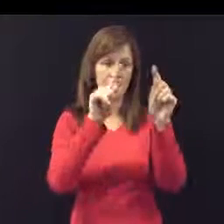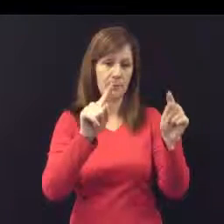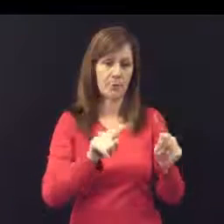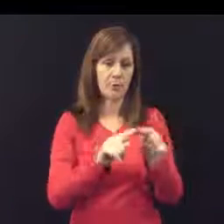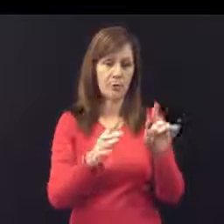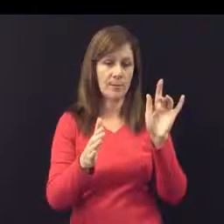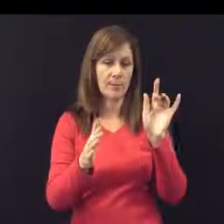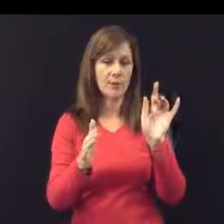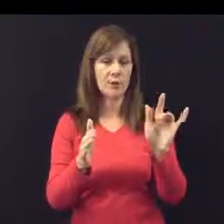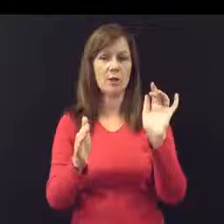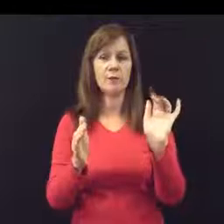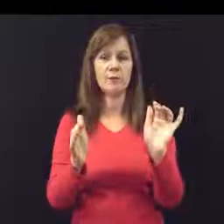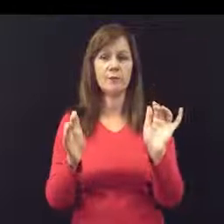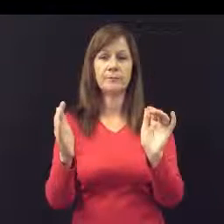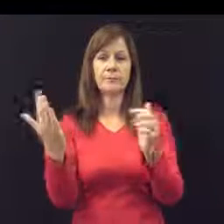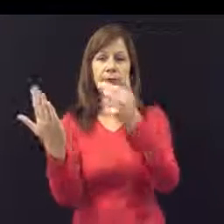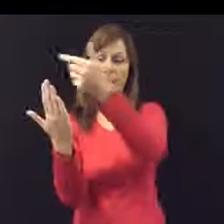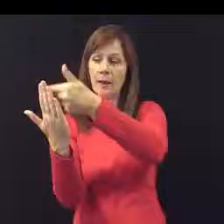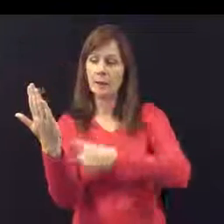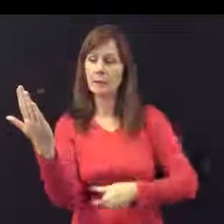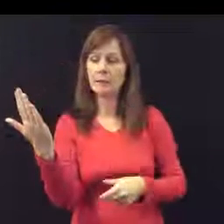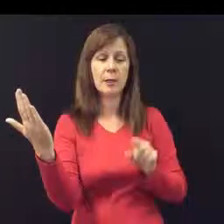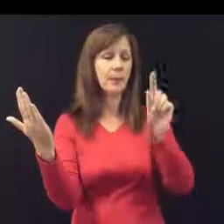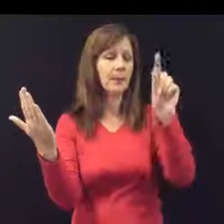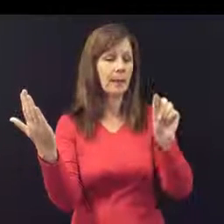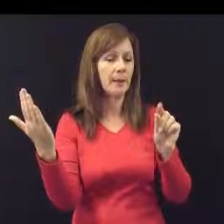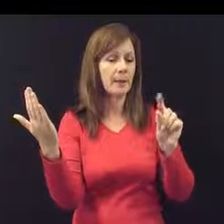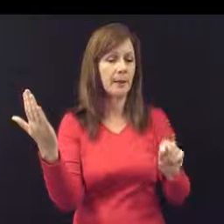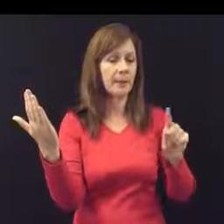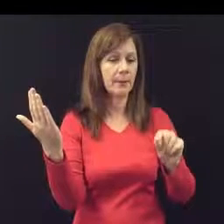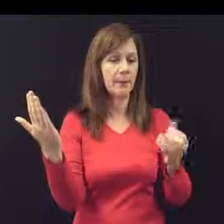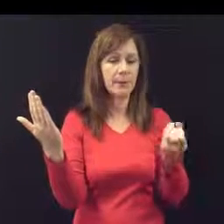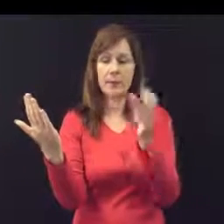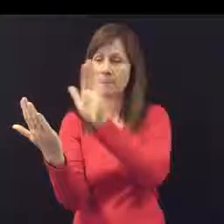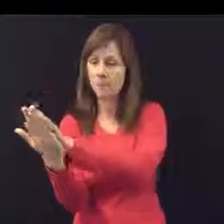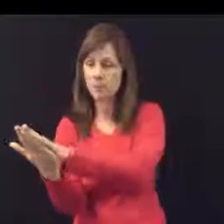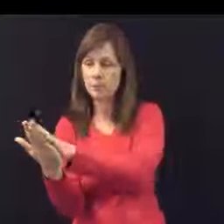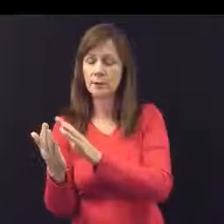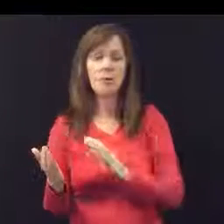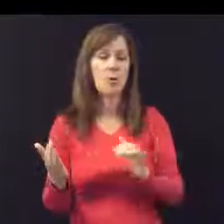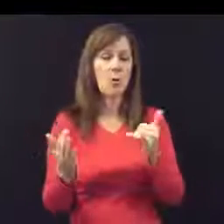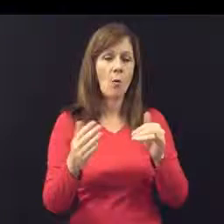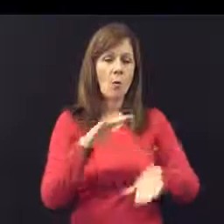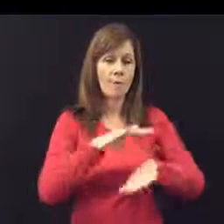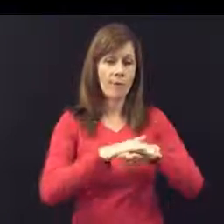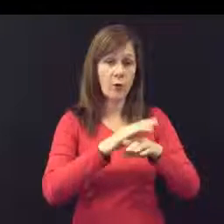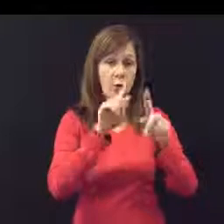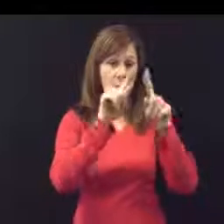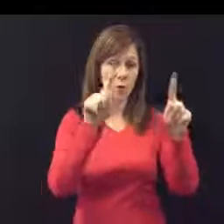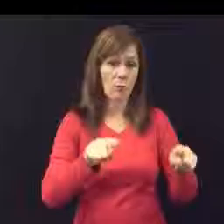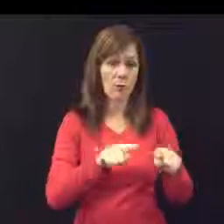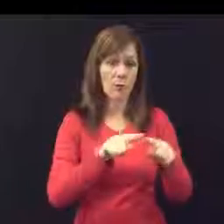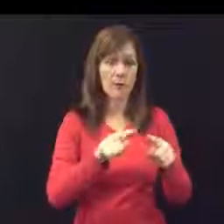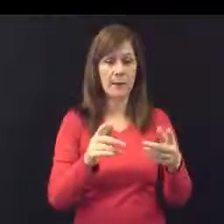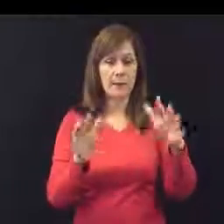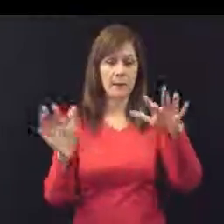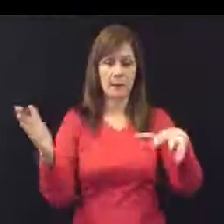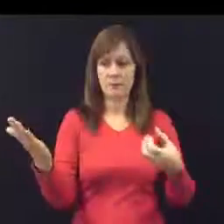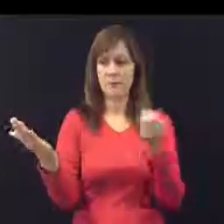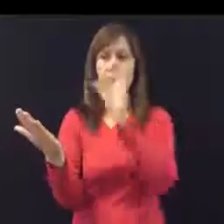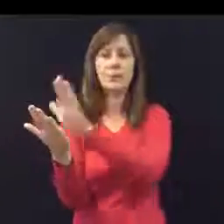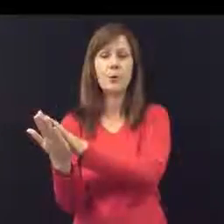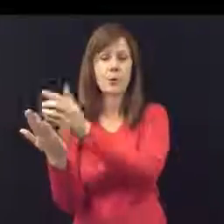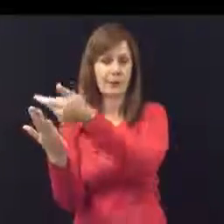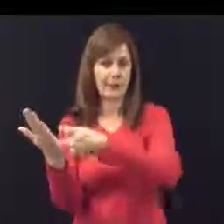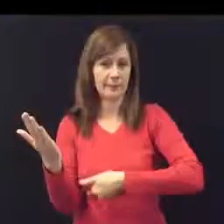toolbar. For example, you could switch to the album view, tap on an album, then either add songs individually by tapping the